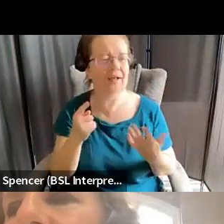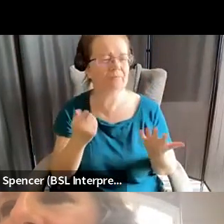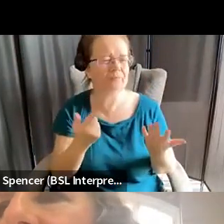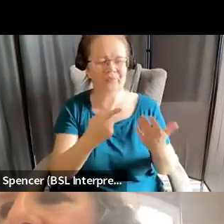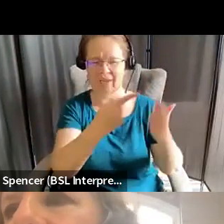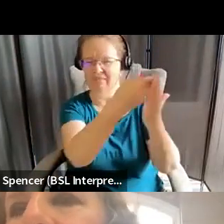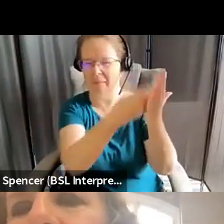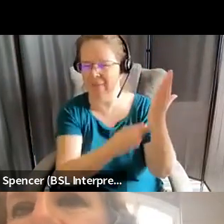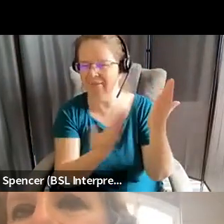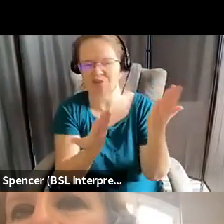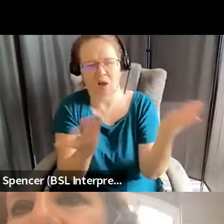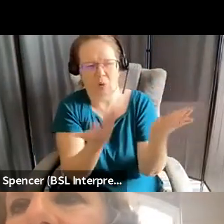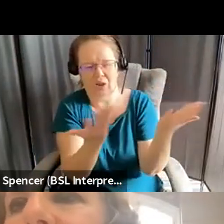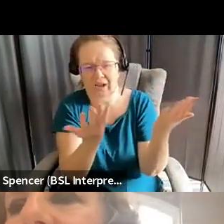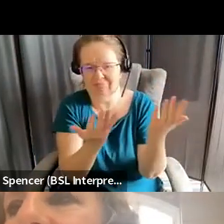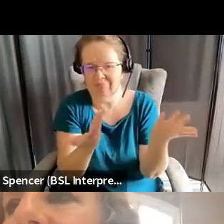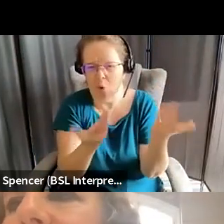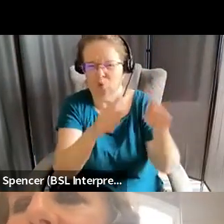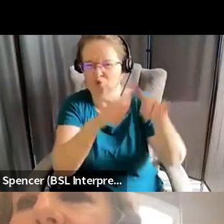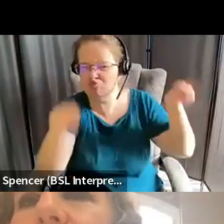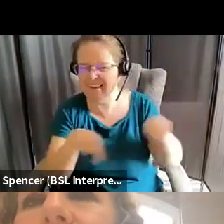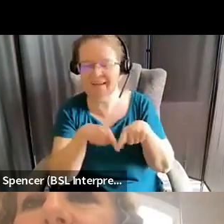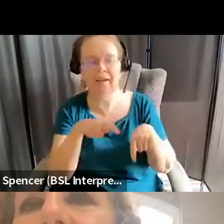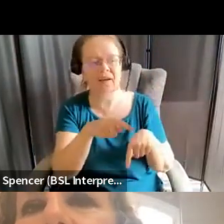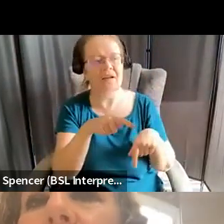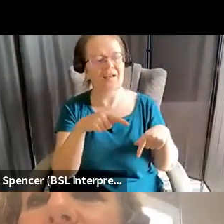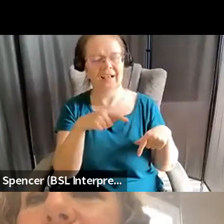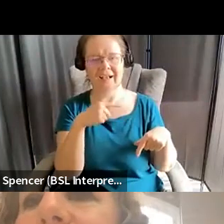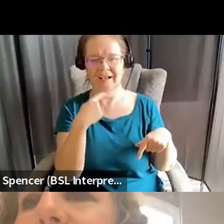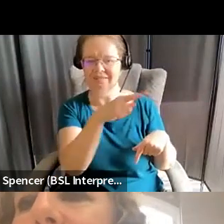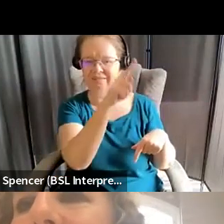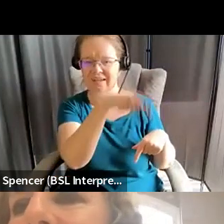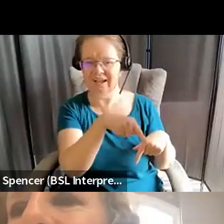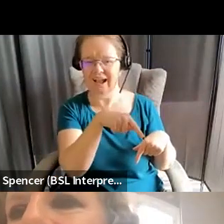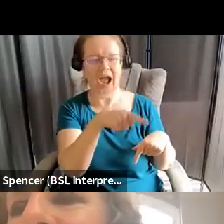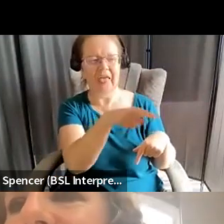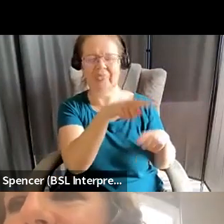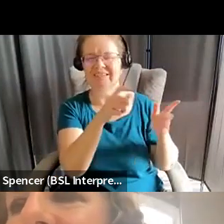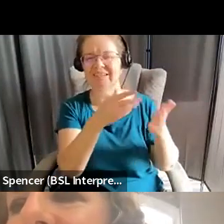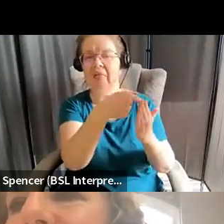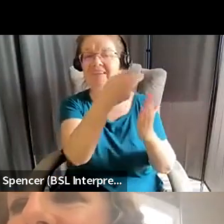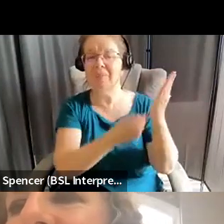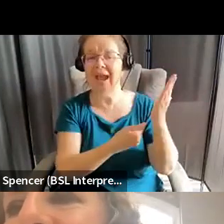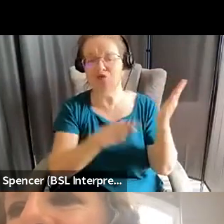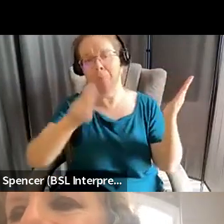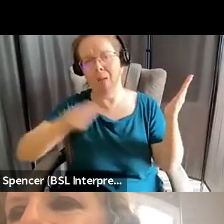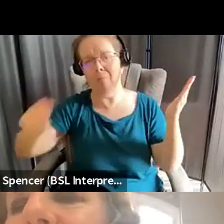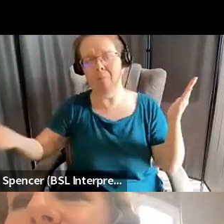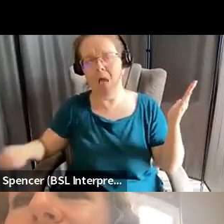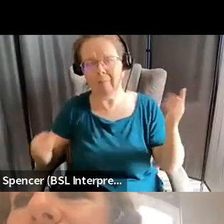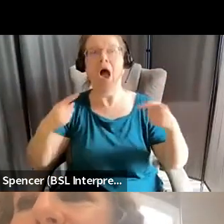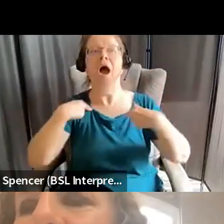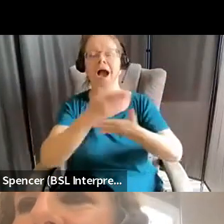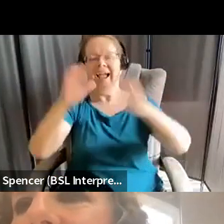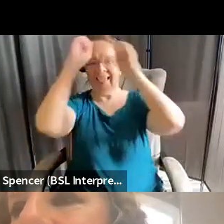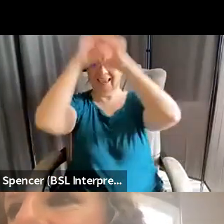page or a screen is, it says, okay, well, on this page is blah, blah, blah. And then you link to the different